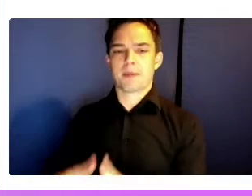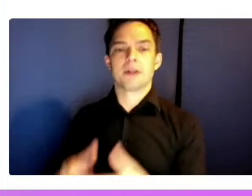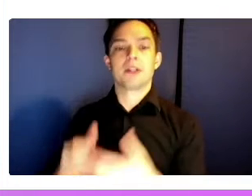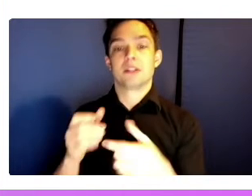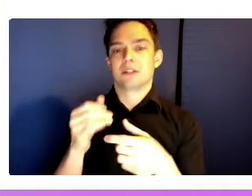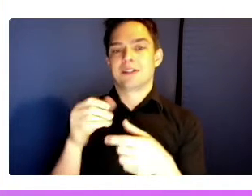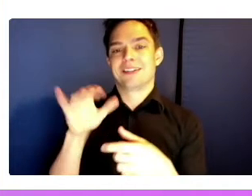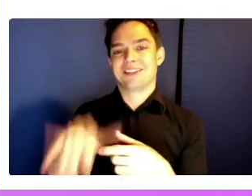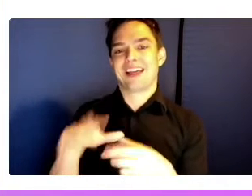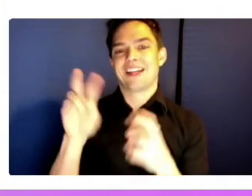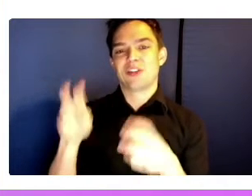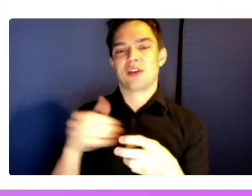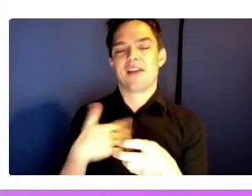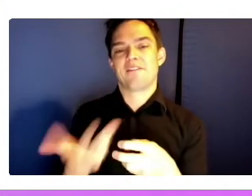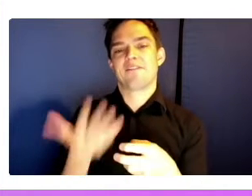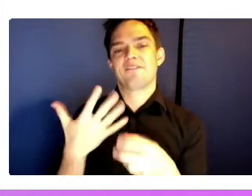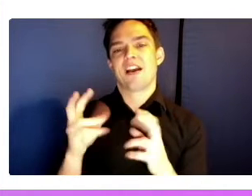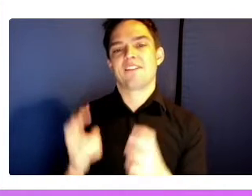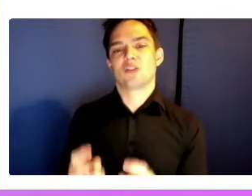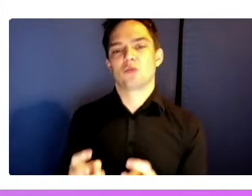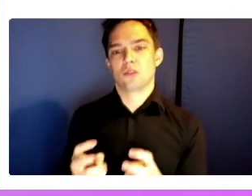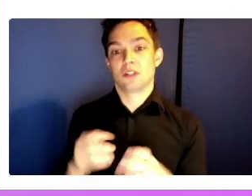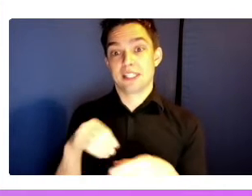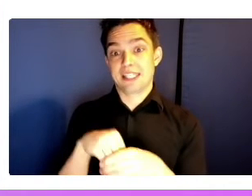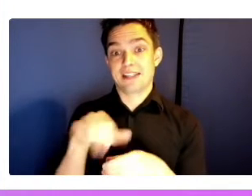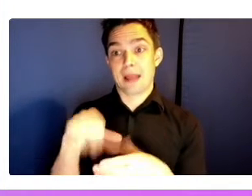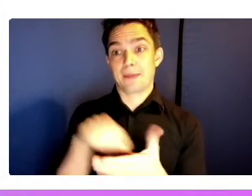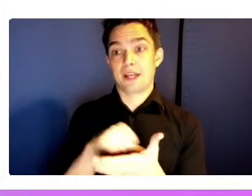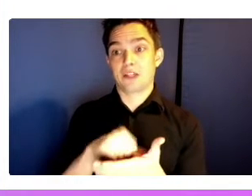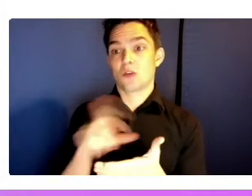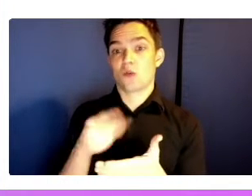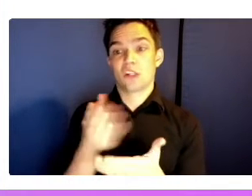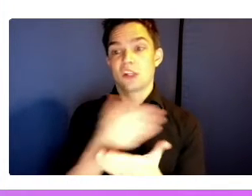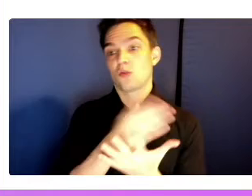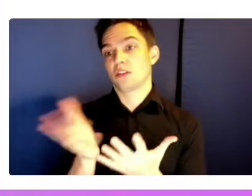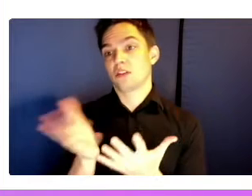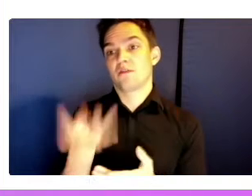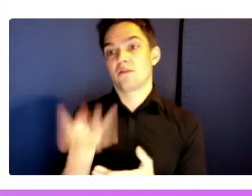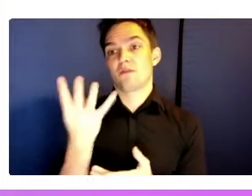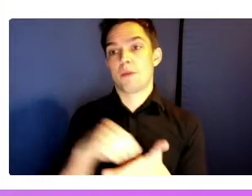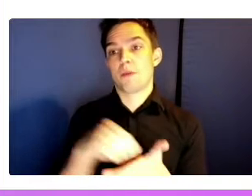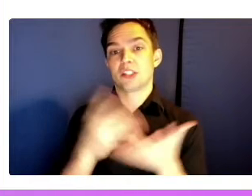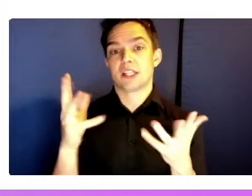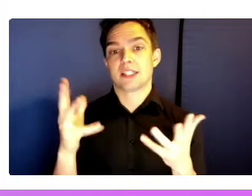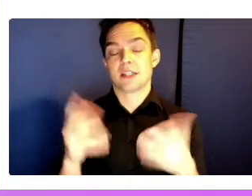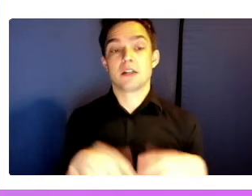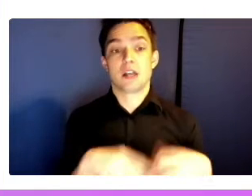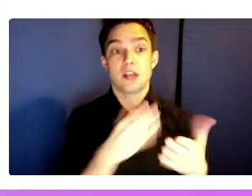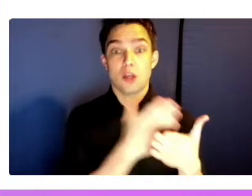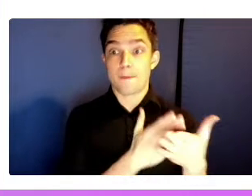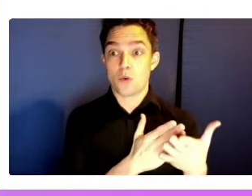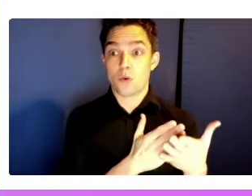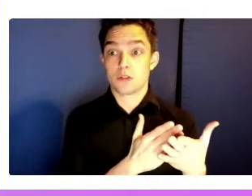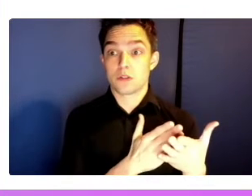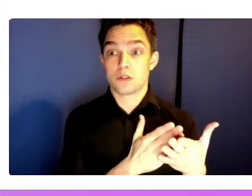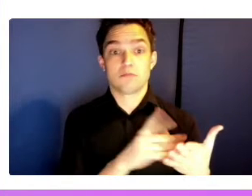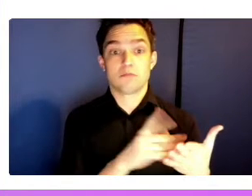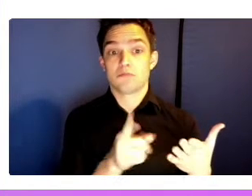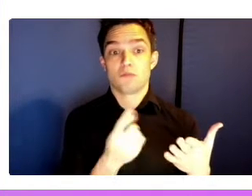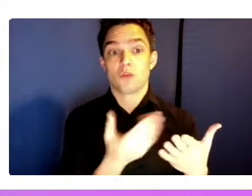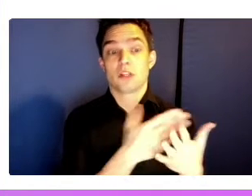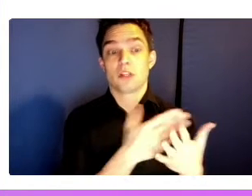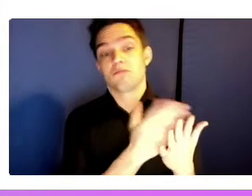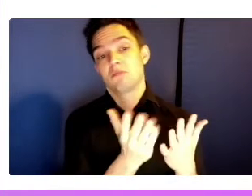issues. But in the pages, well, it's only across 4 pages. In the component, well, it's only across